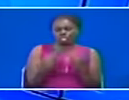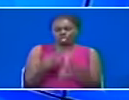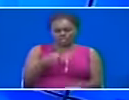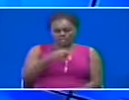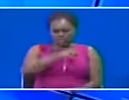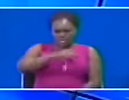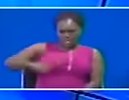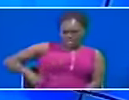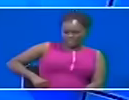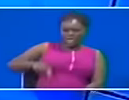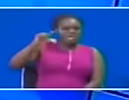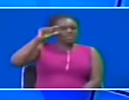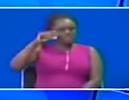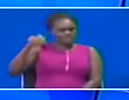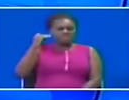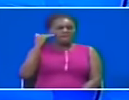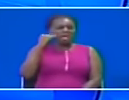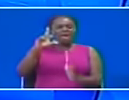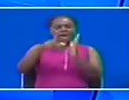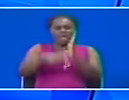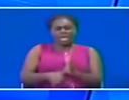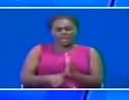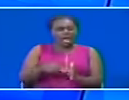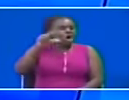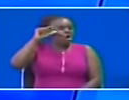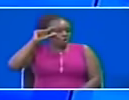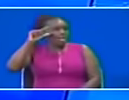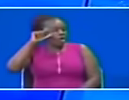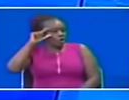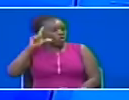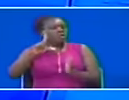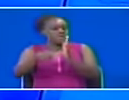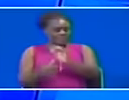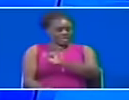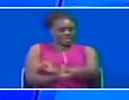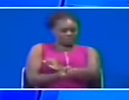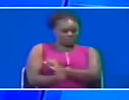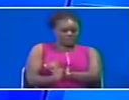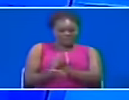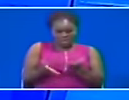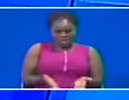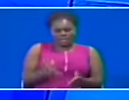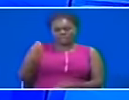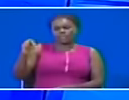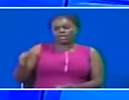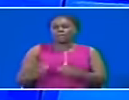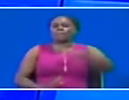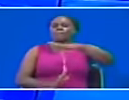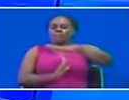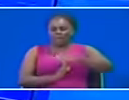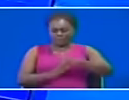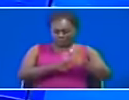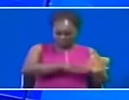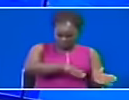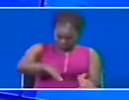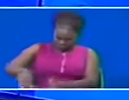senator and a member of the Coalition for Reforms and Democracy, James Orengo, on that. So do stay with us right here on KTN Prime. But let's